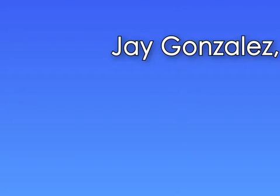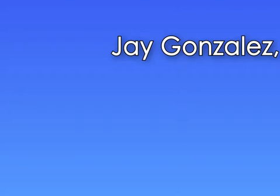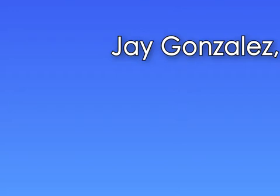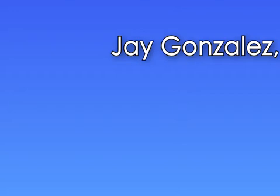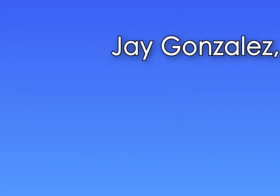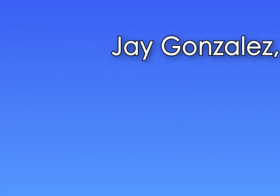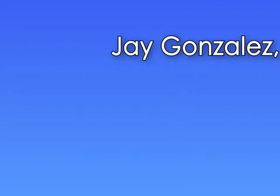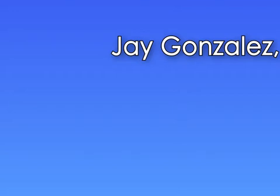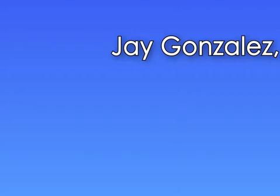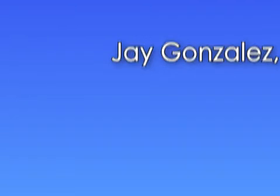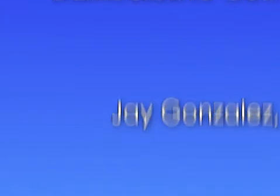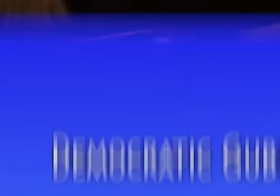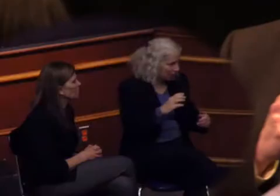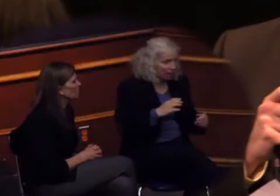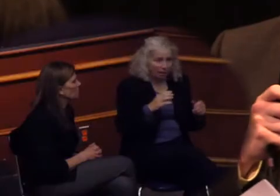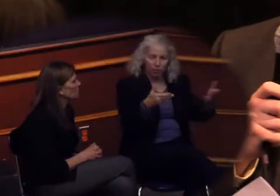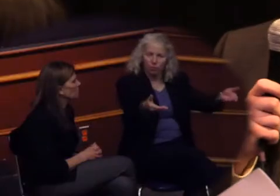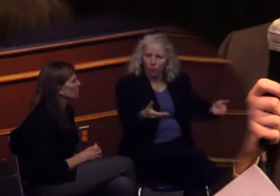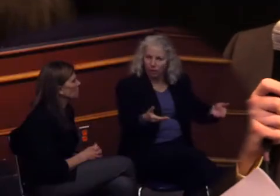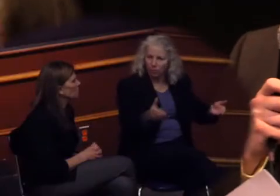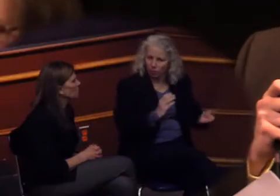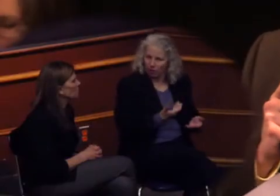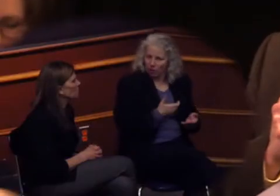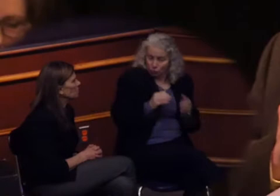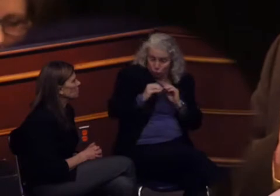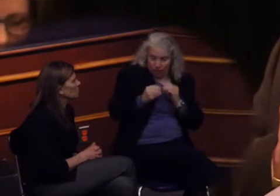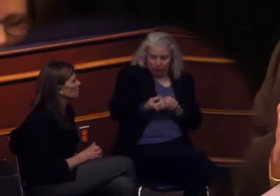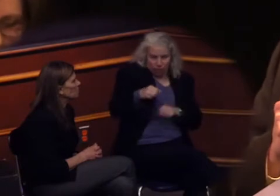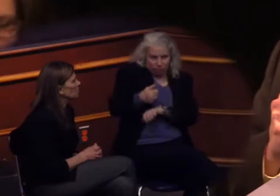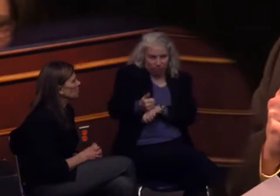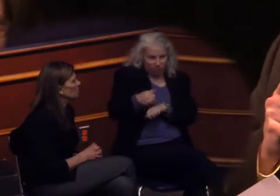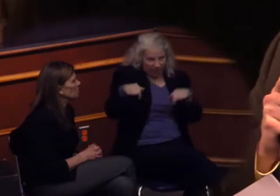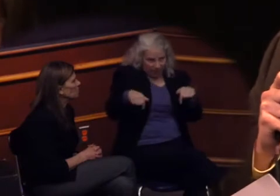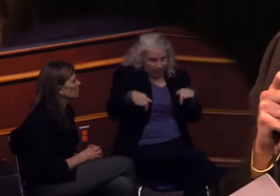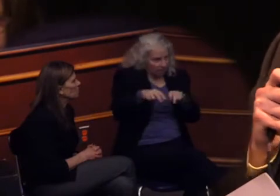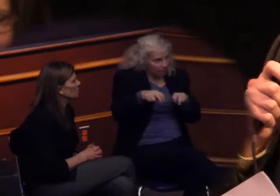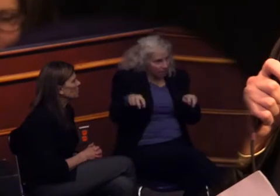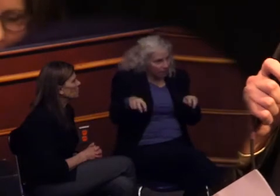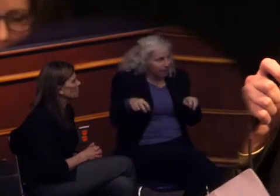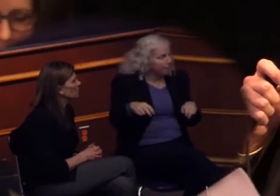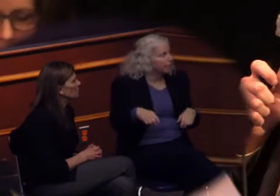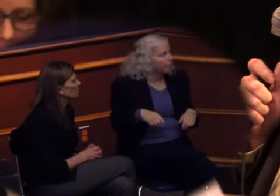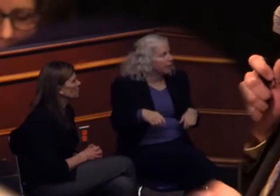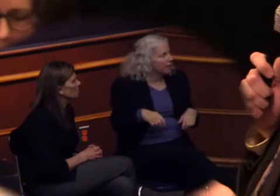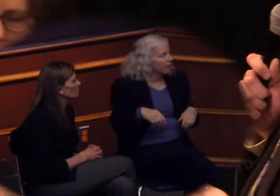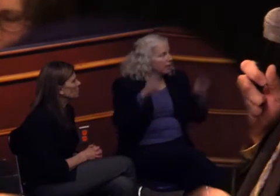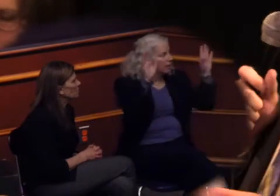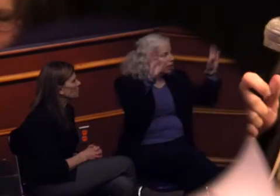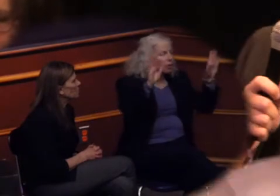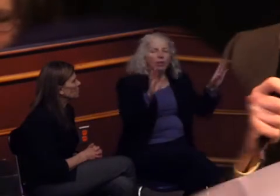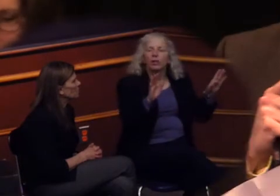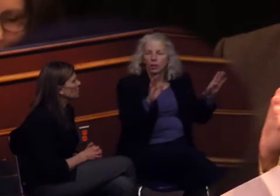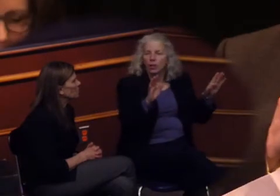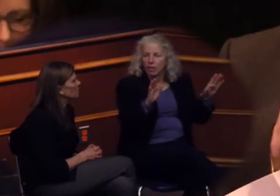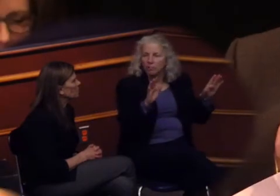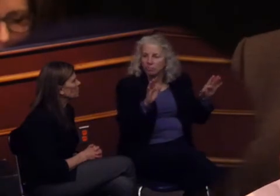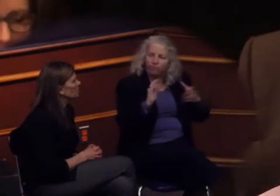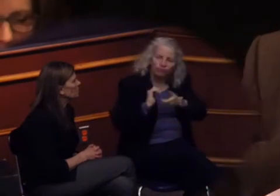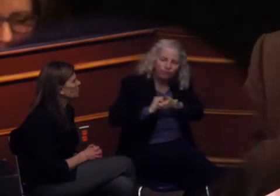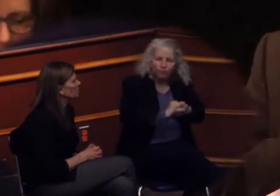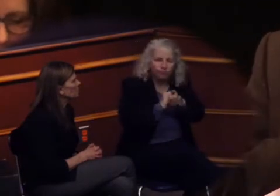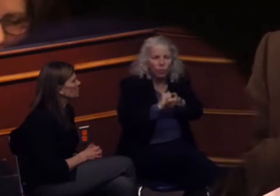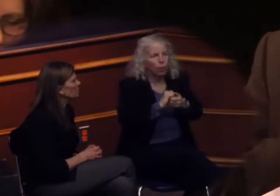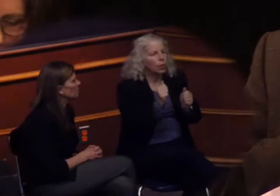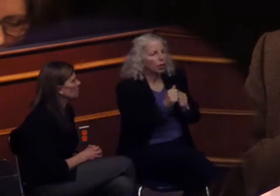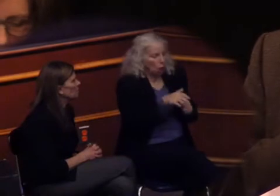all here on behalf of our organizations who put this together. It was a great collaboration between